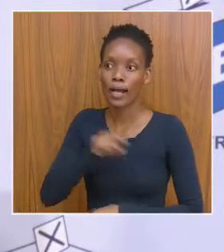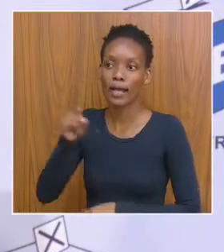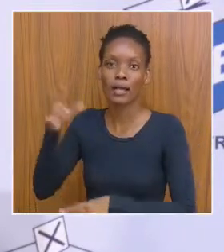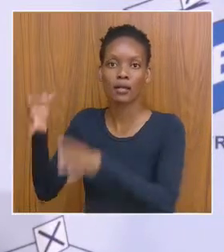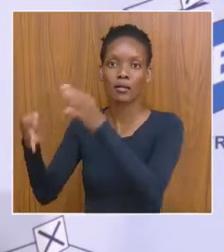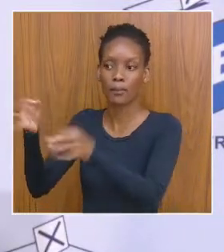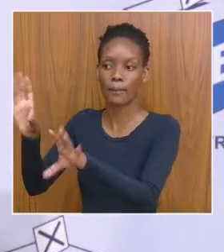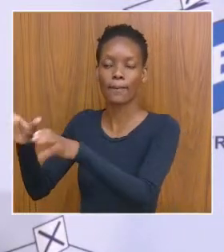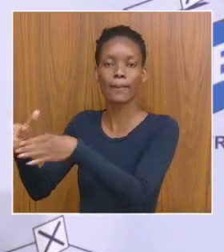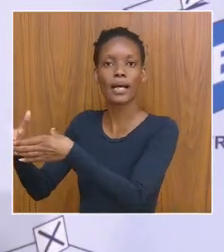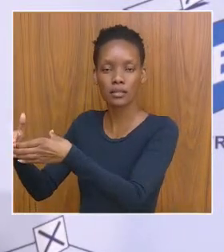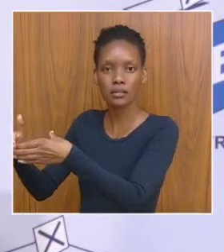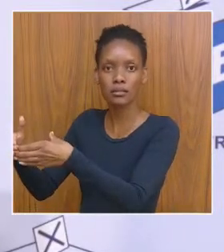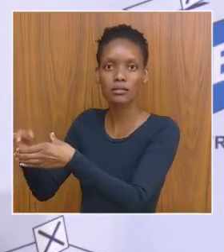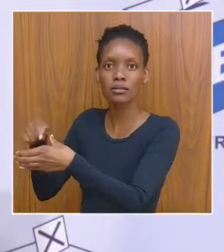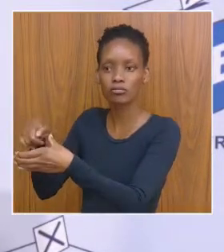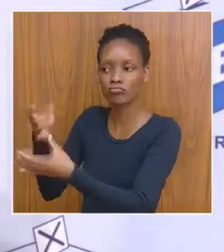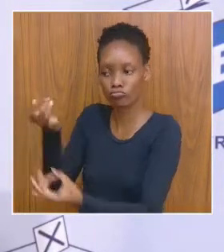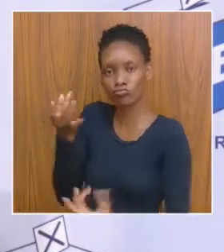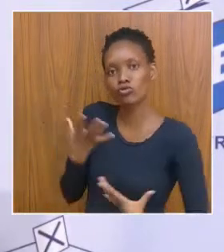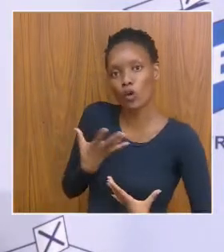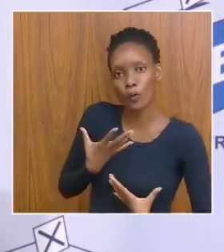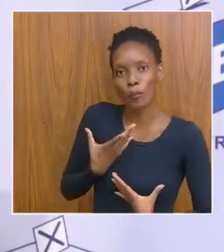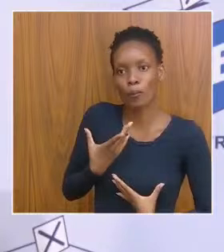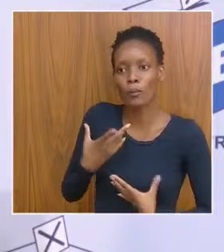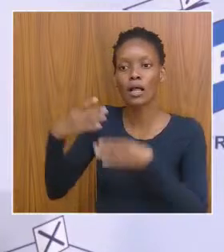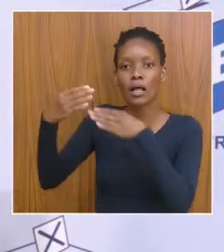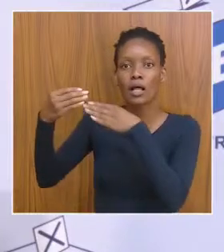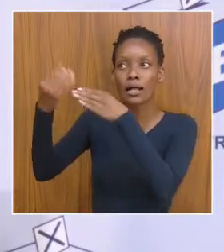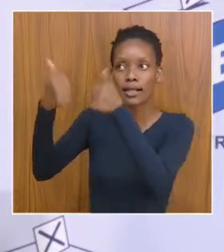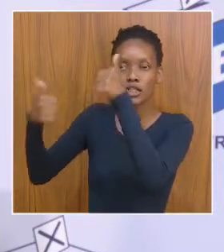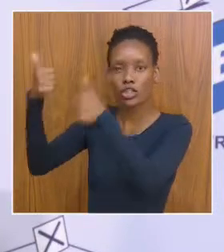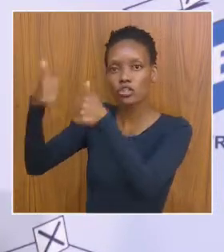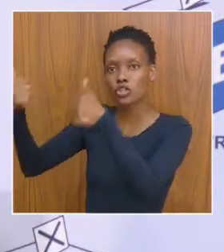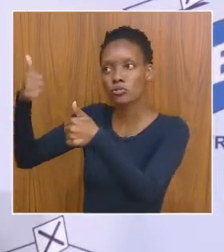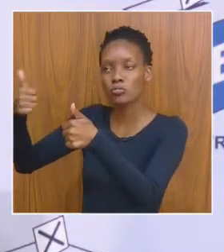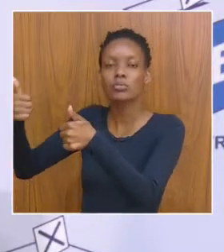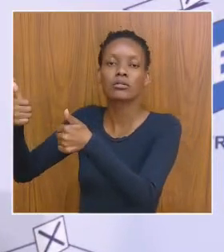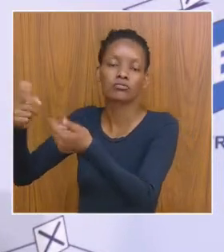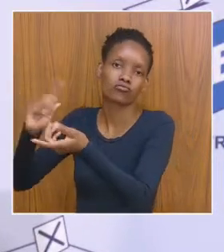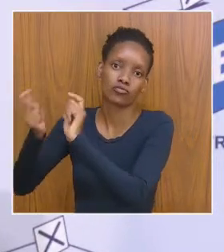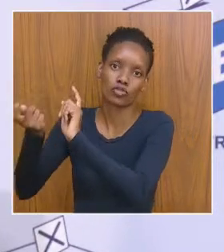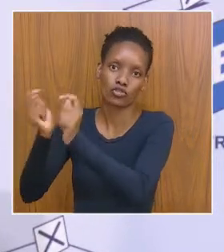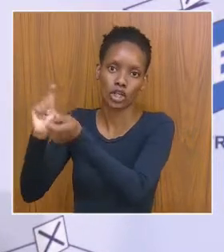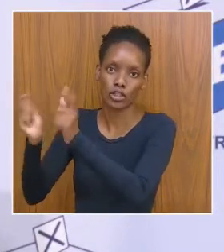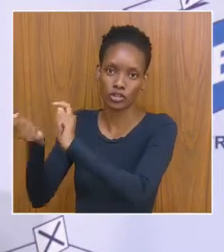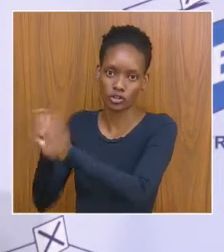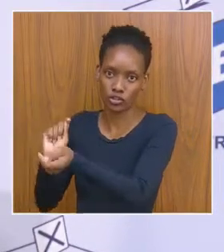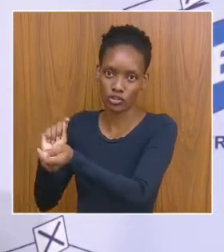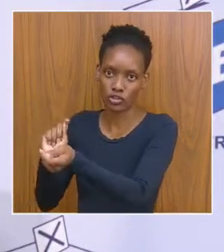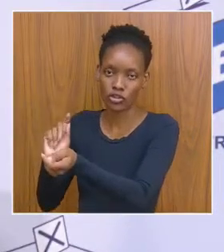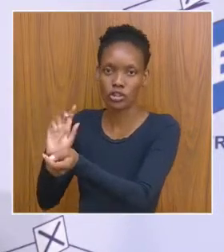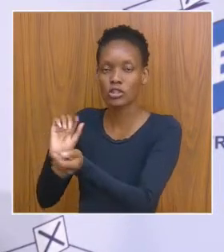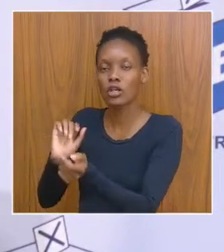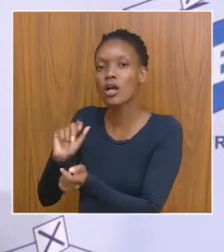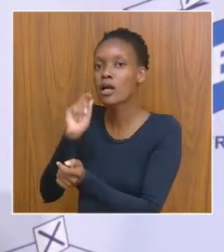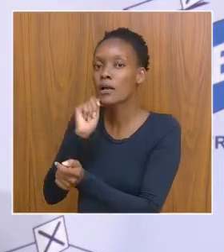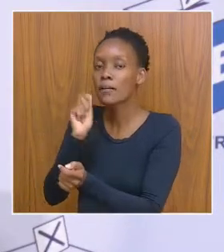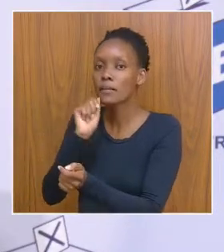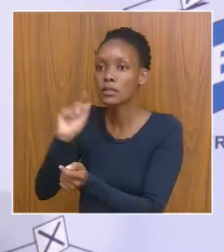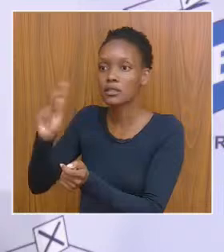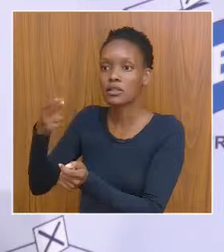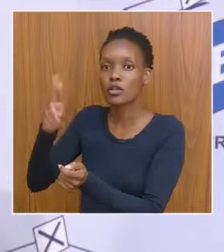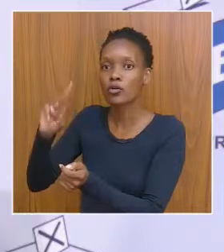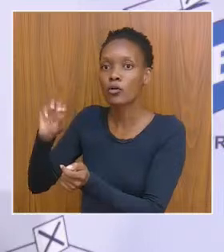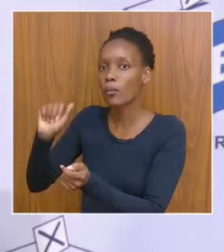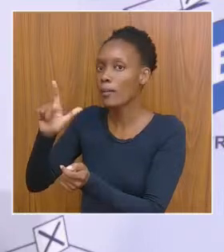notice that it has changed its leadership structure. Mr. Khumalo is no longer the party leader.